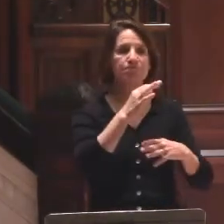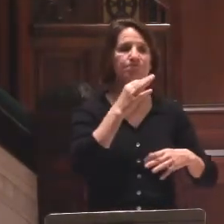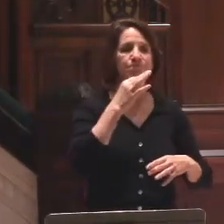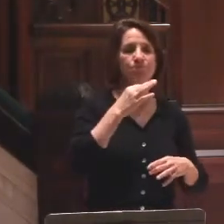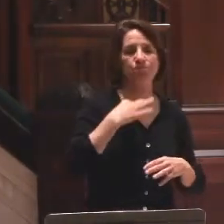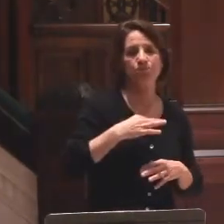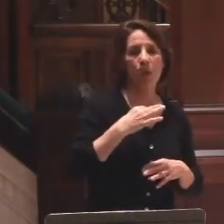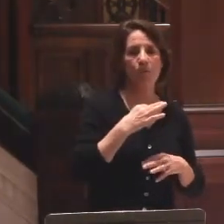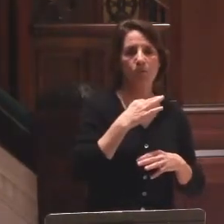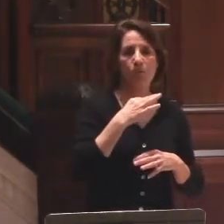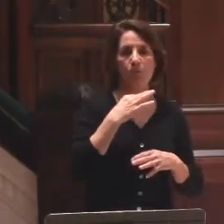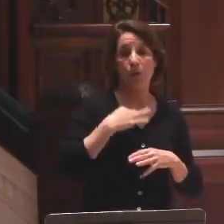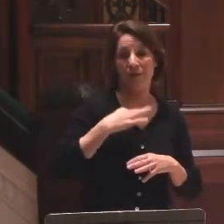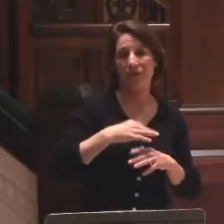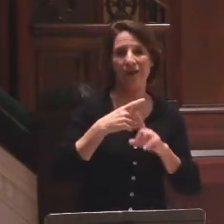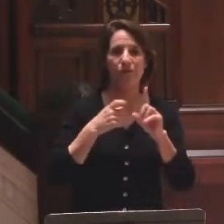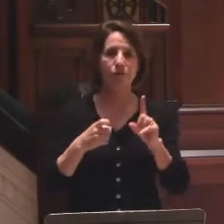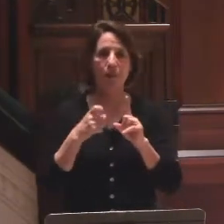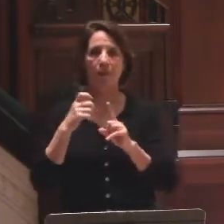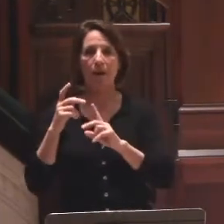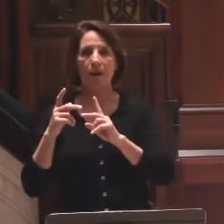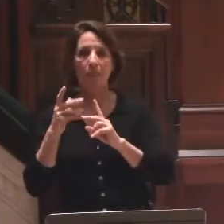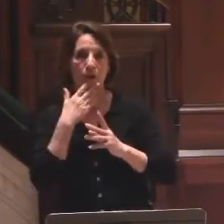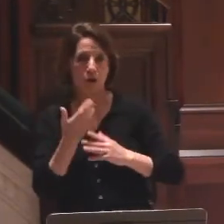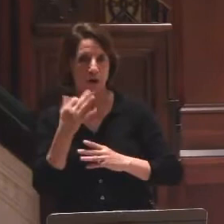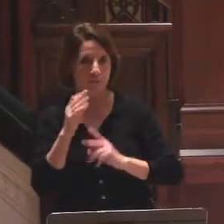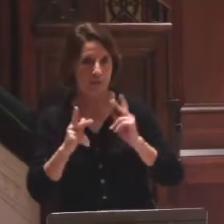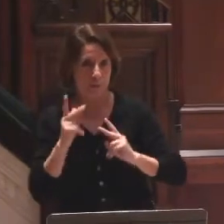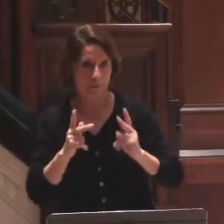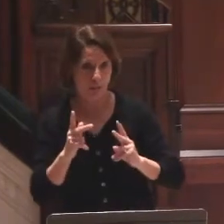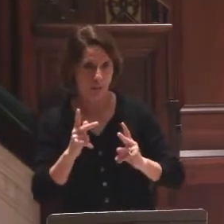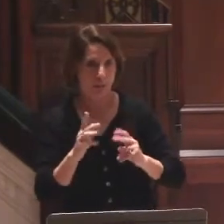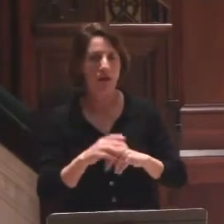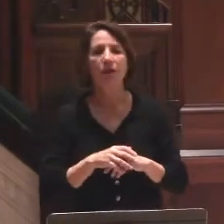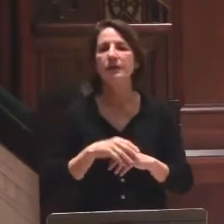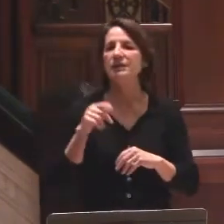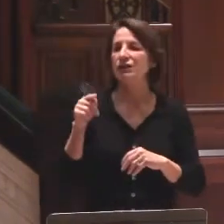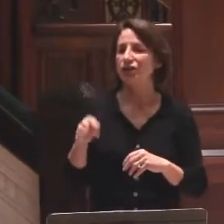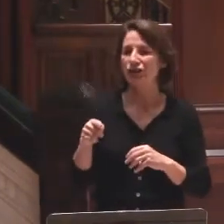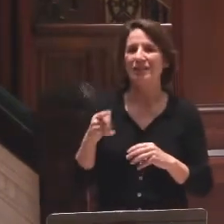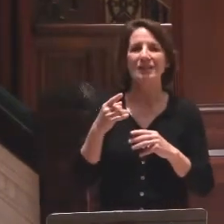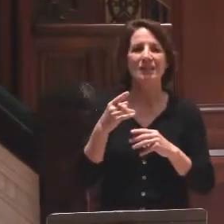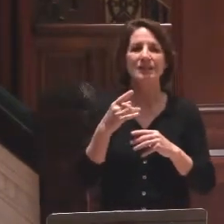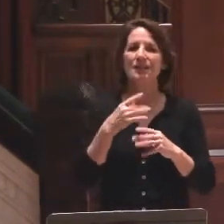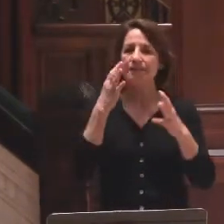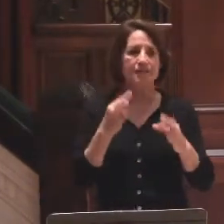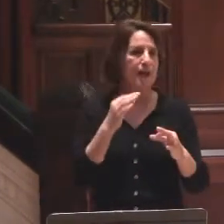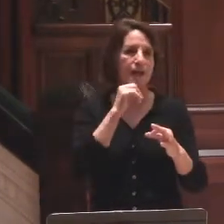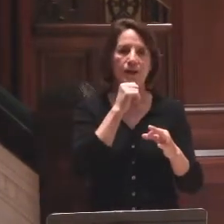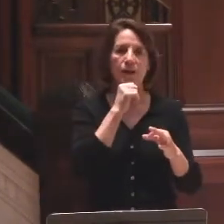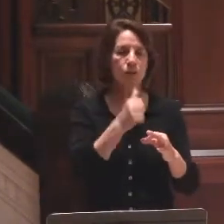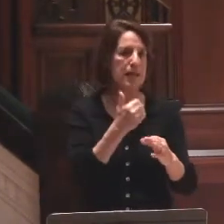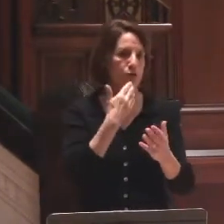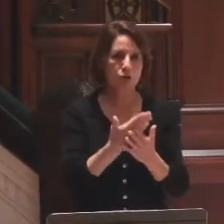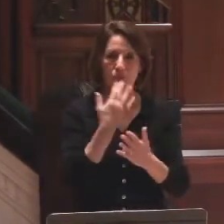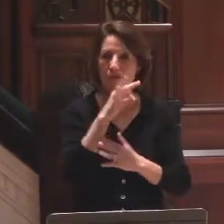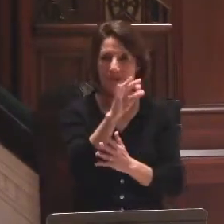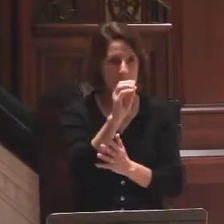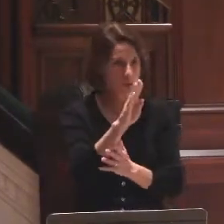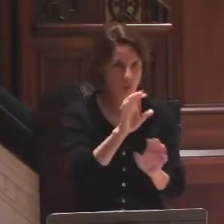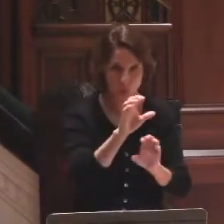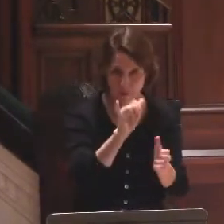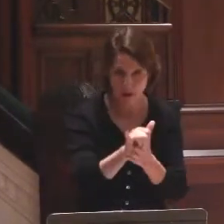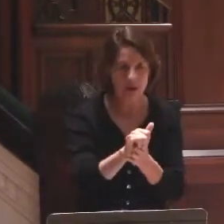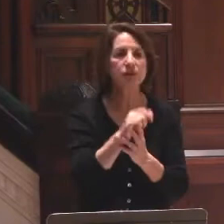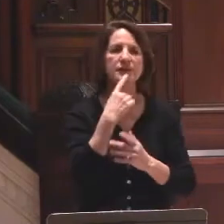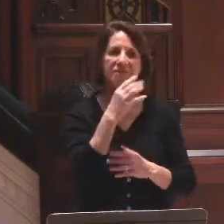users. And she put the public good over Facebook's big profits. She said Facebook was capable of